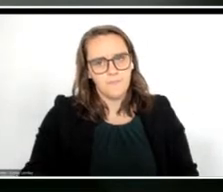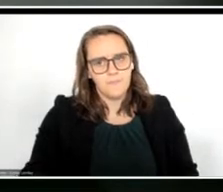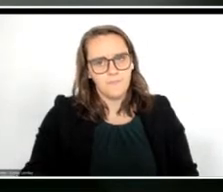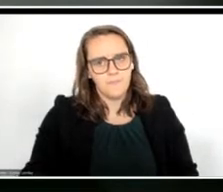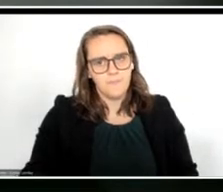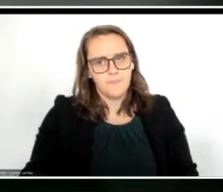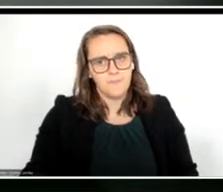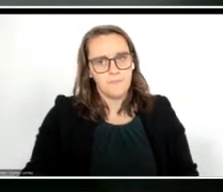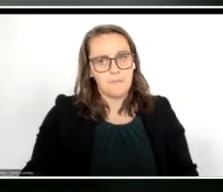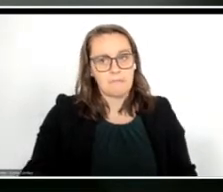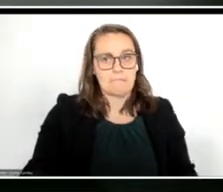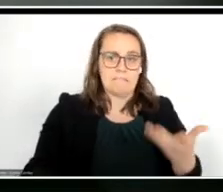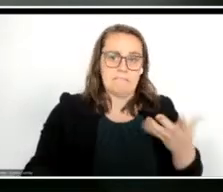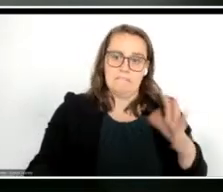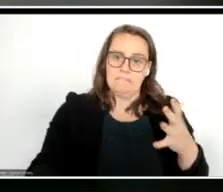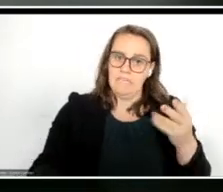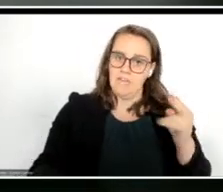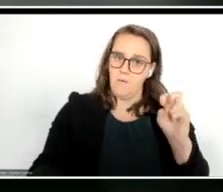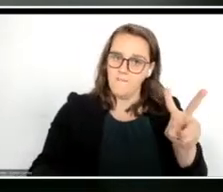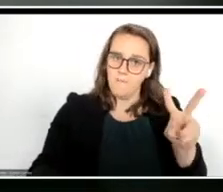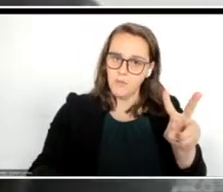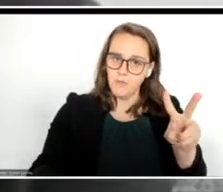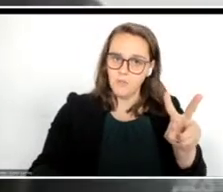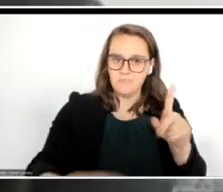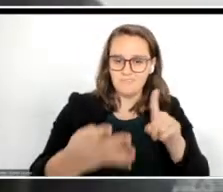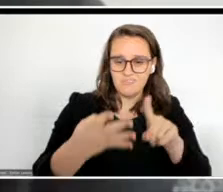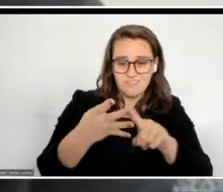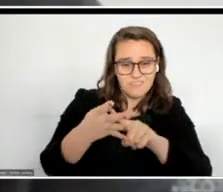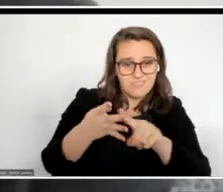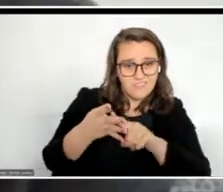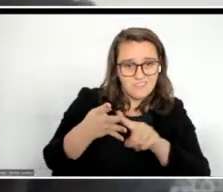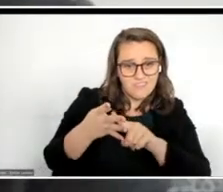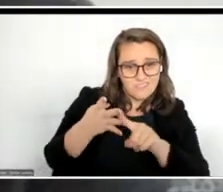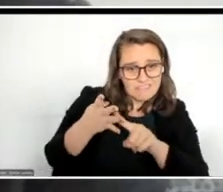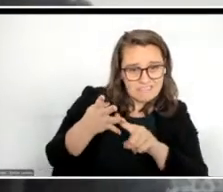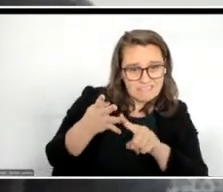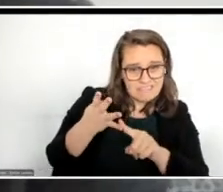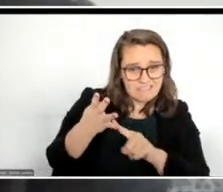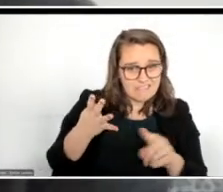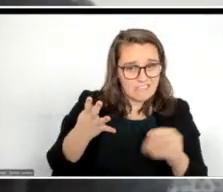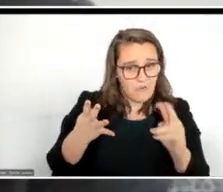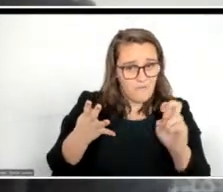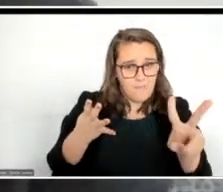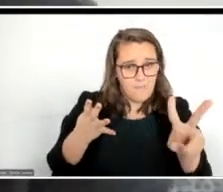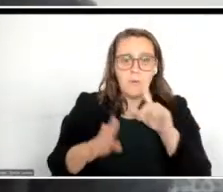Probably in November, mid to late November. I think it was before my child was born.